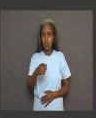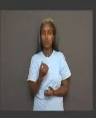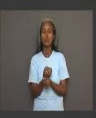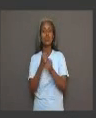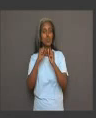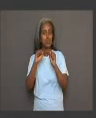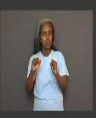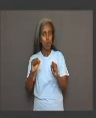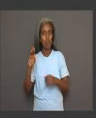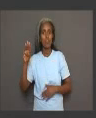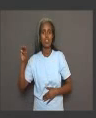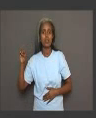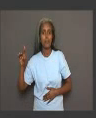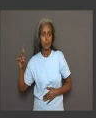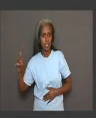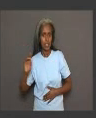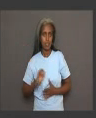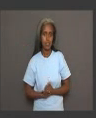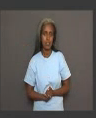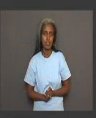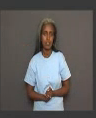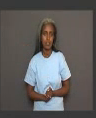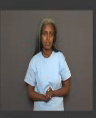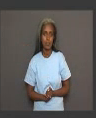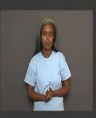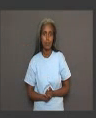to solve for the median.